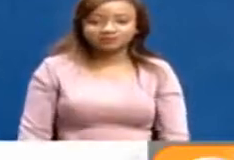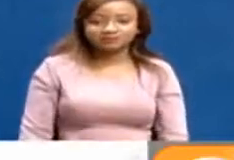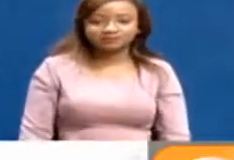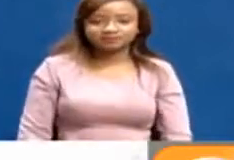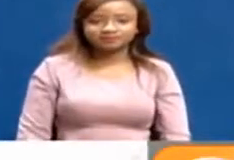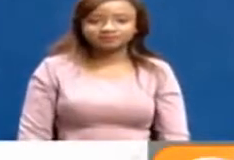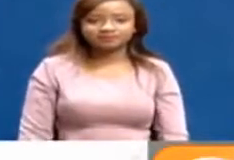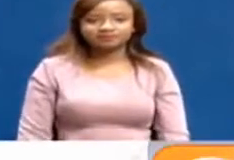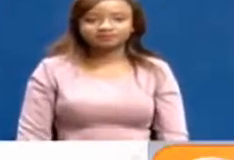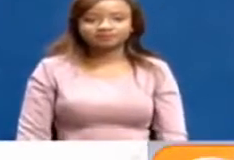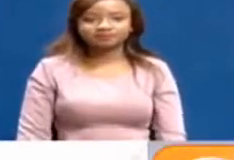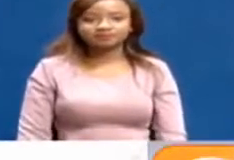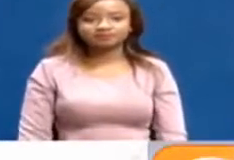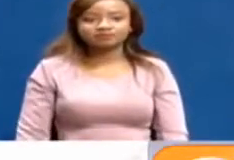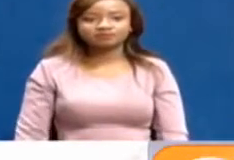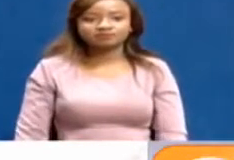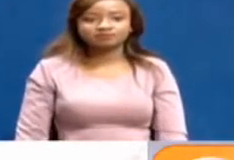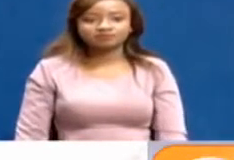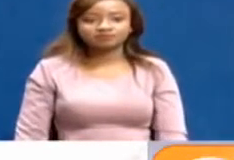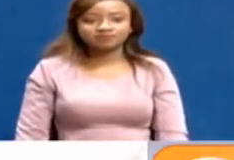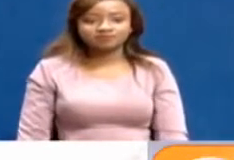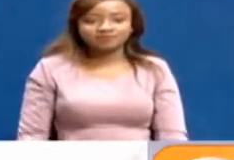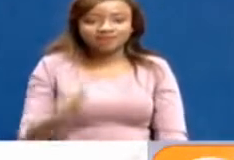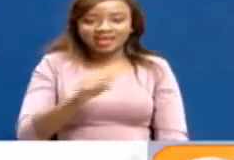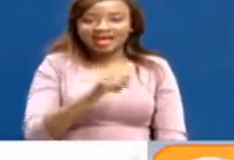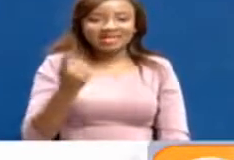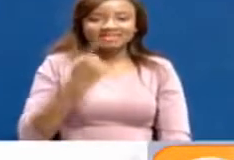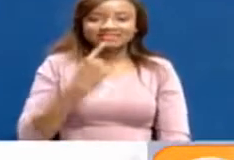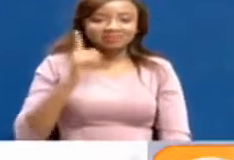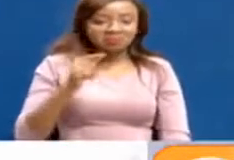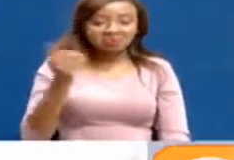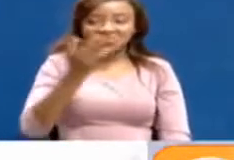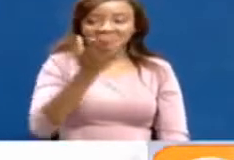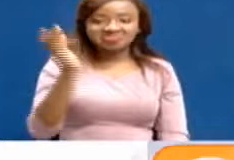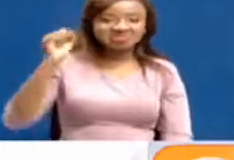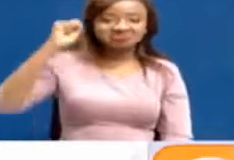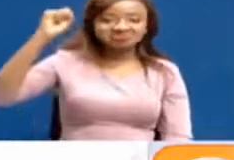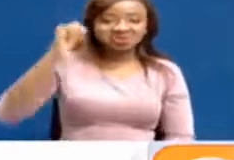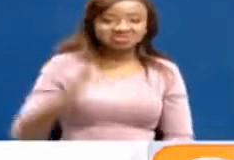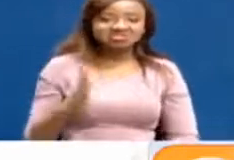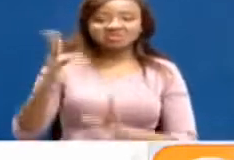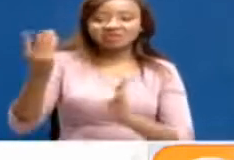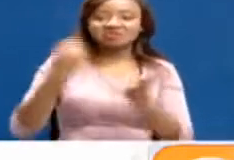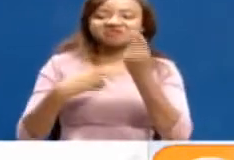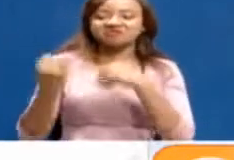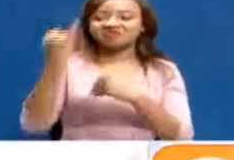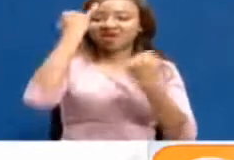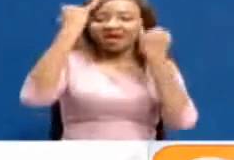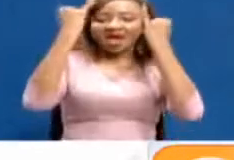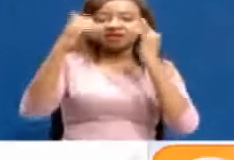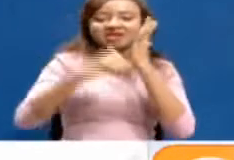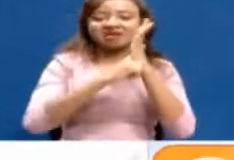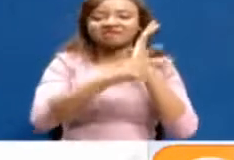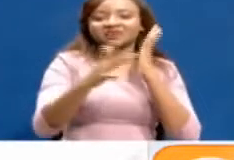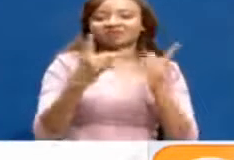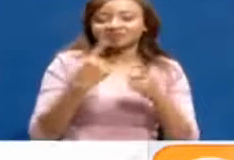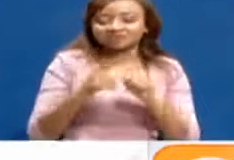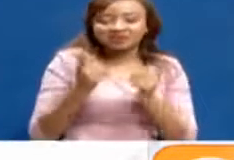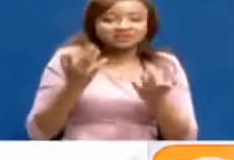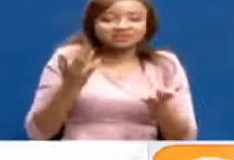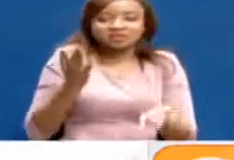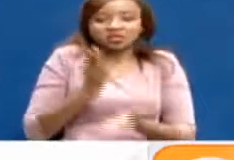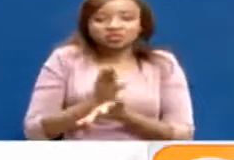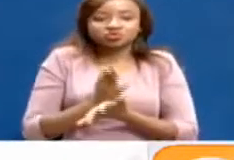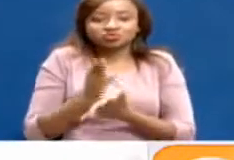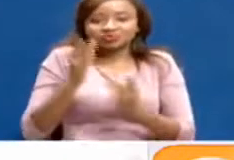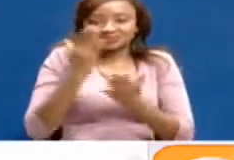Crazy GB is saying these politicians are trying to pass populist ideas. In the countries that the senator